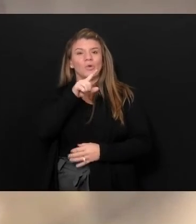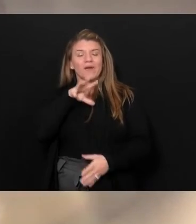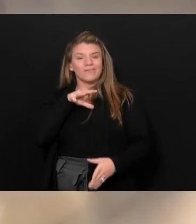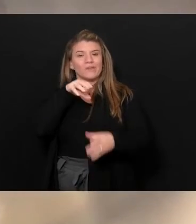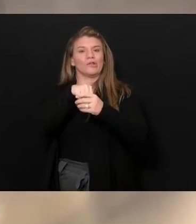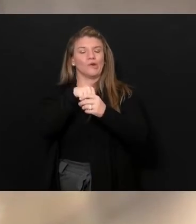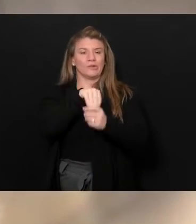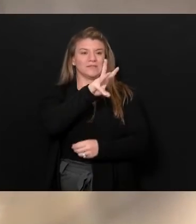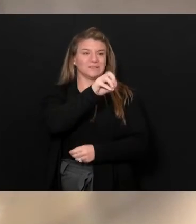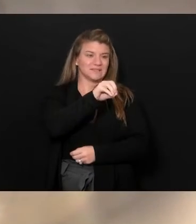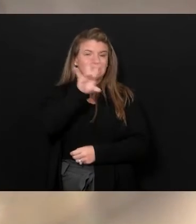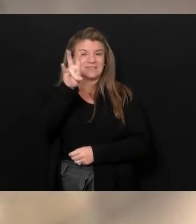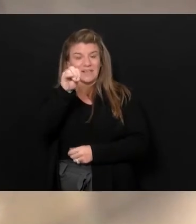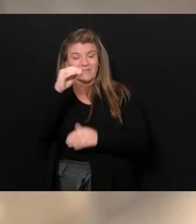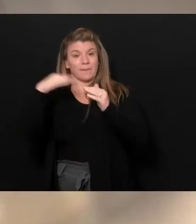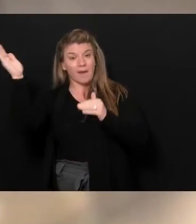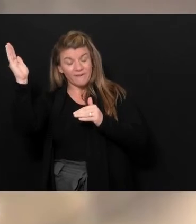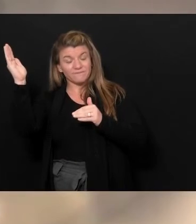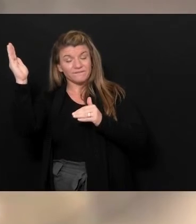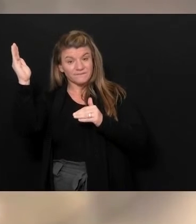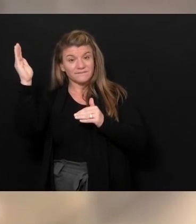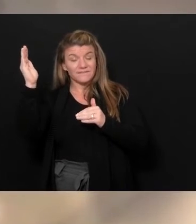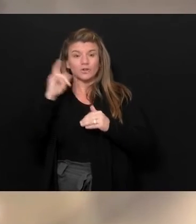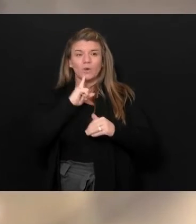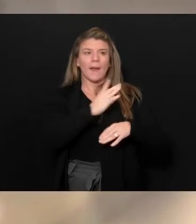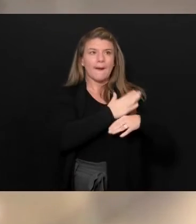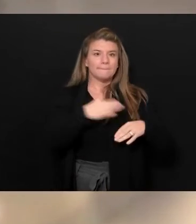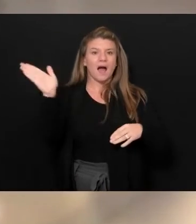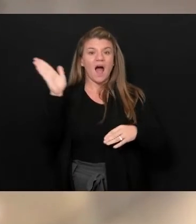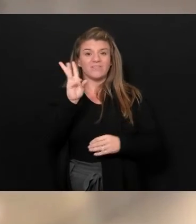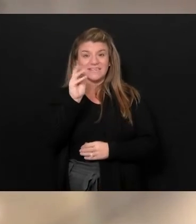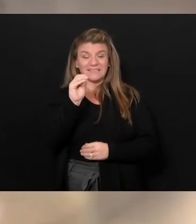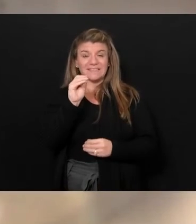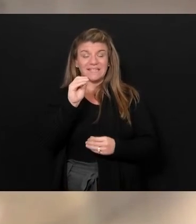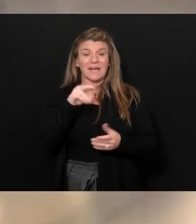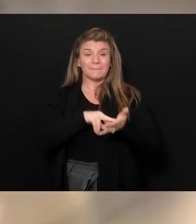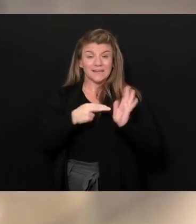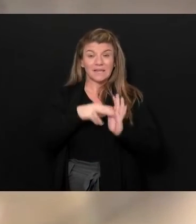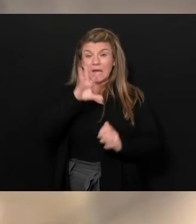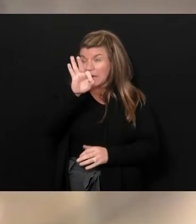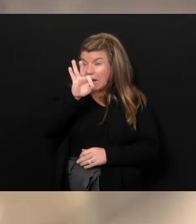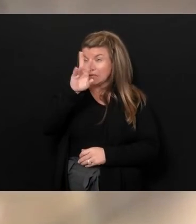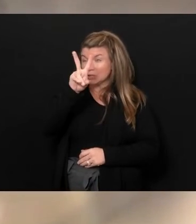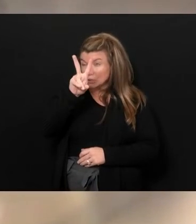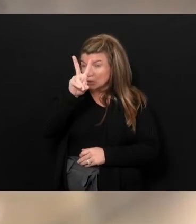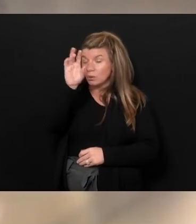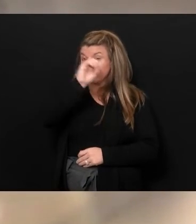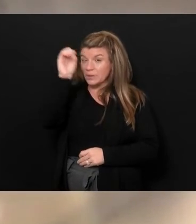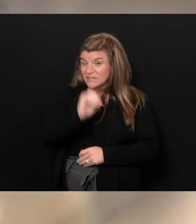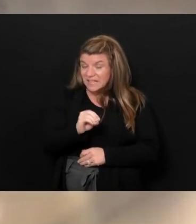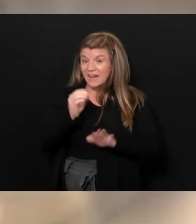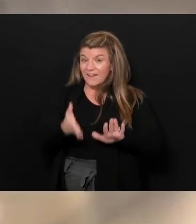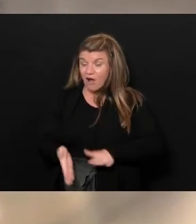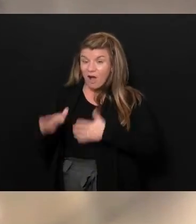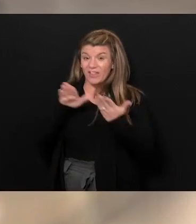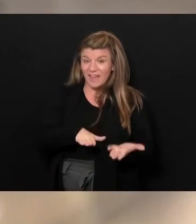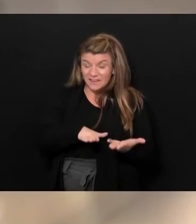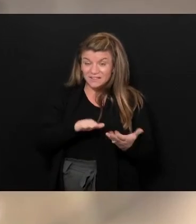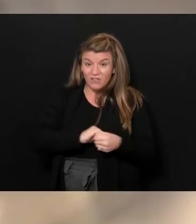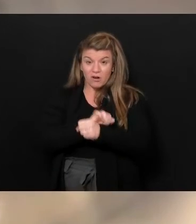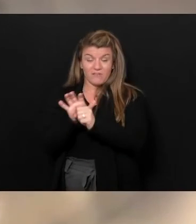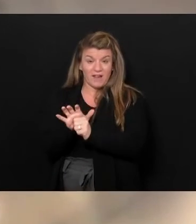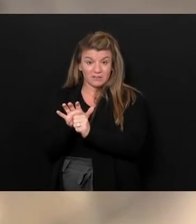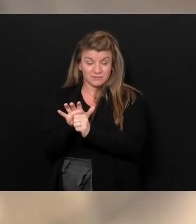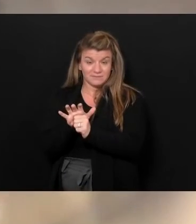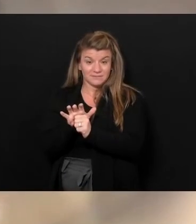and 70-year-old and above 60, then that is 92% of all the deaths from COVID-19. And